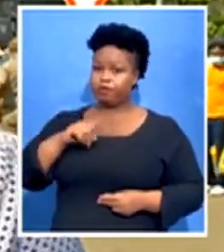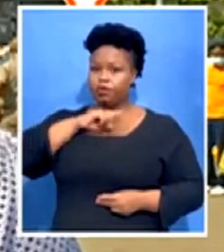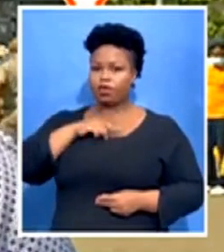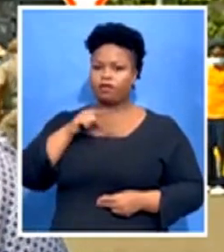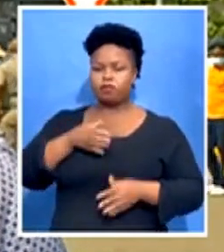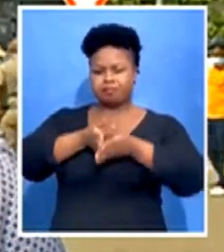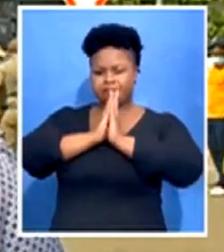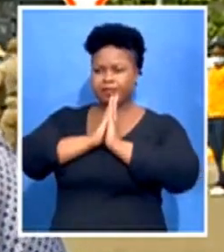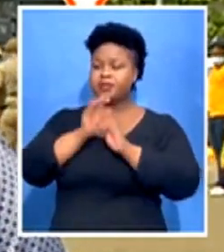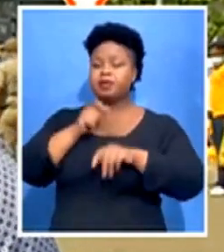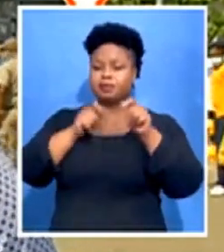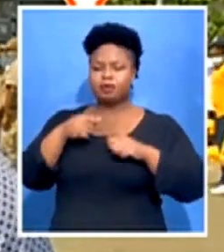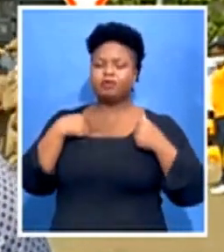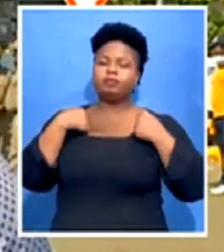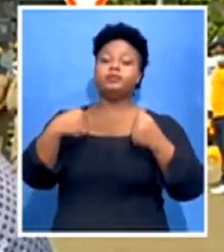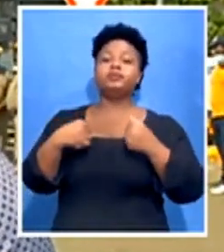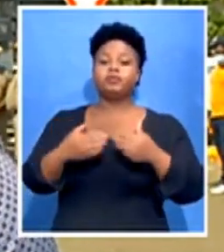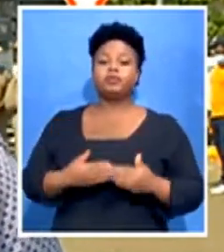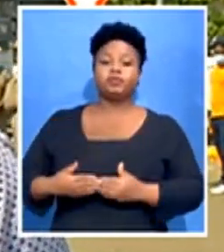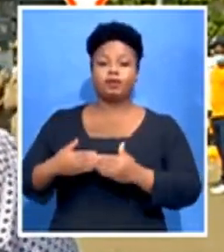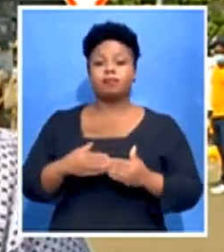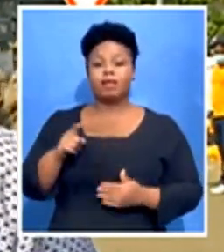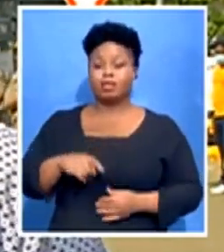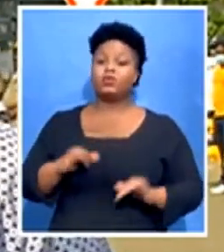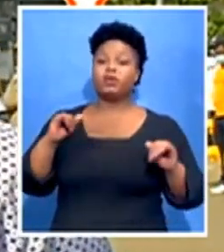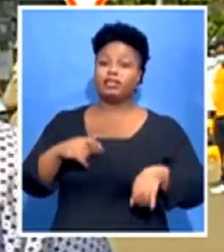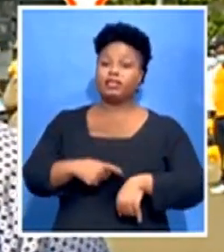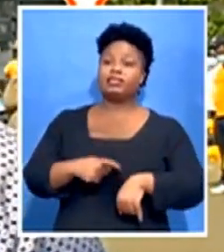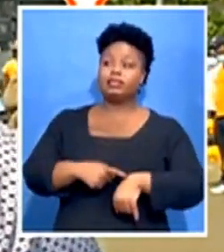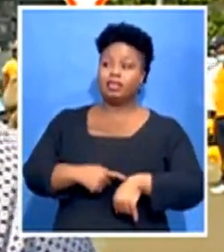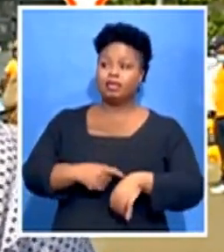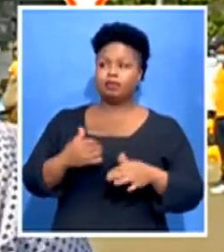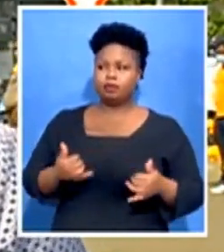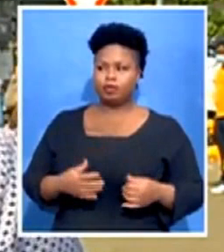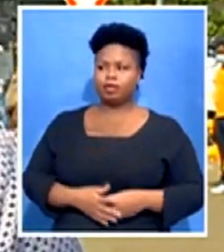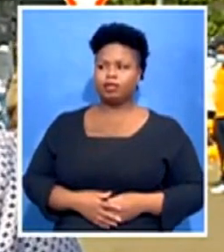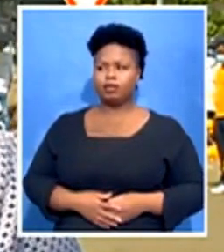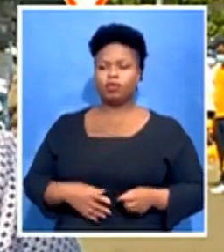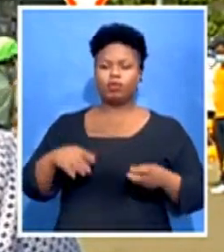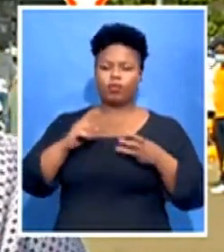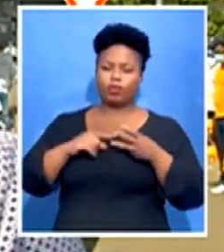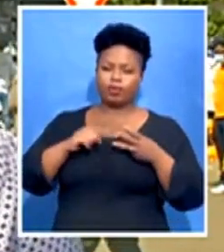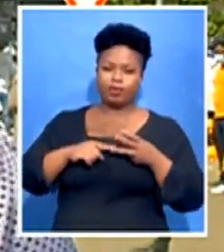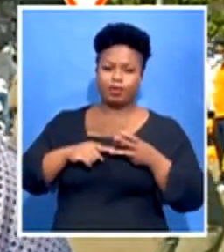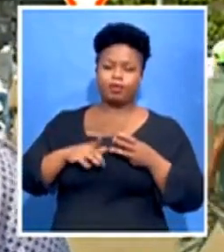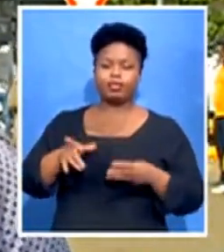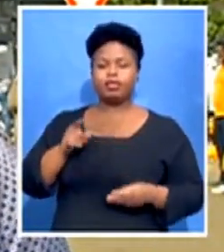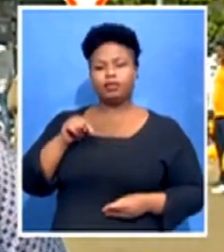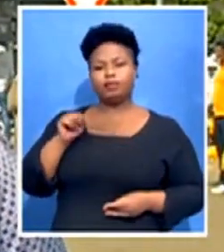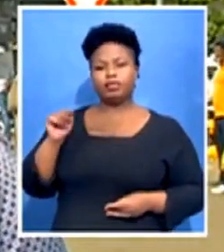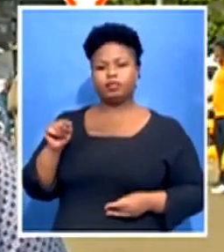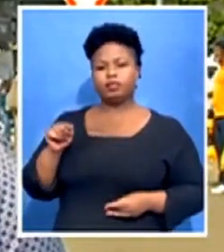caution, especially around this time of the year. Also, going back to your question about traffic in the province, we've been